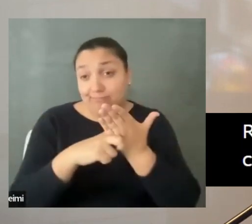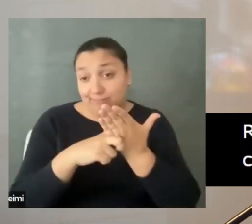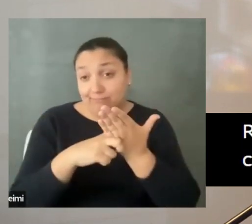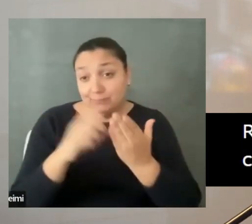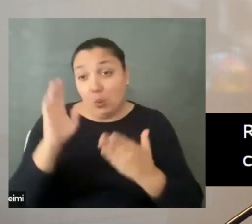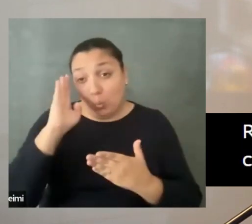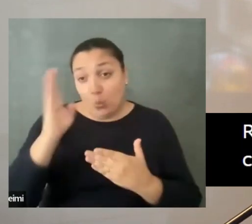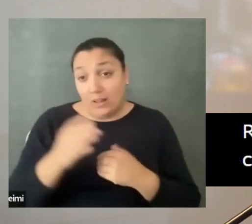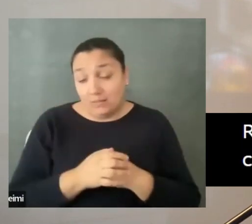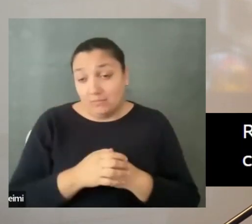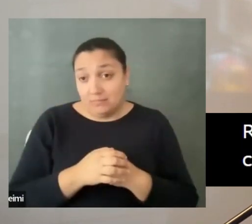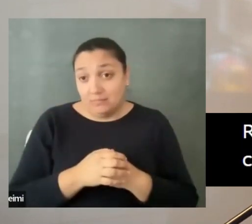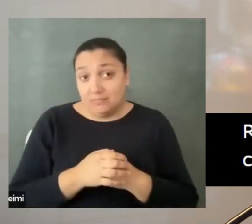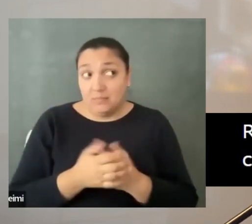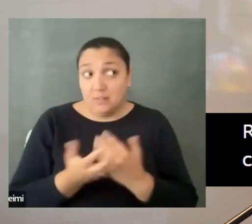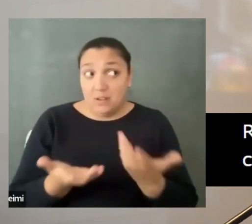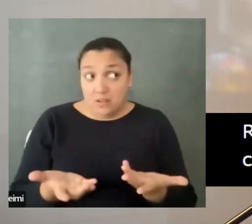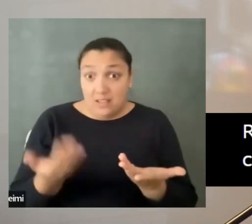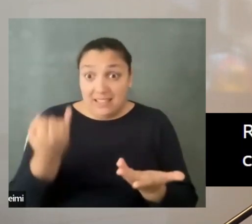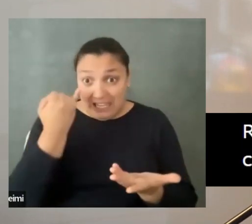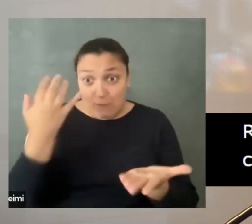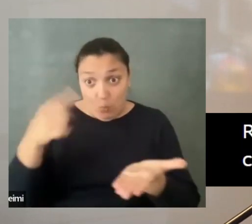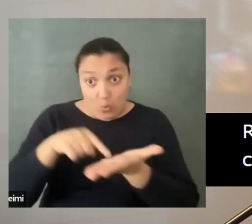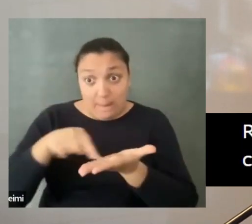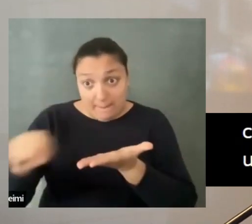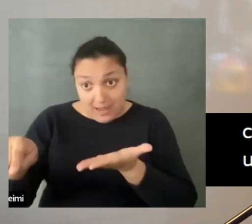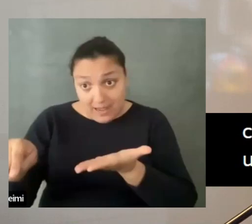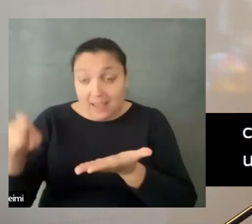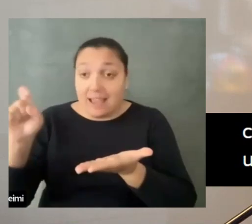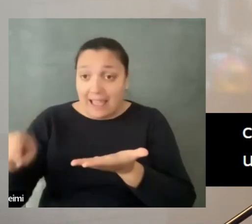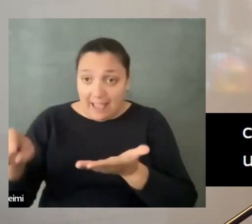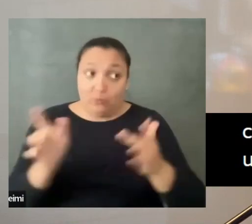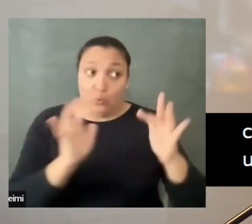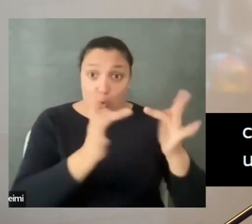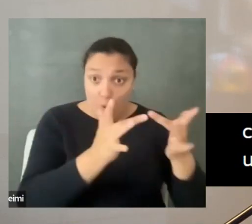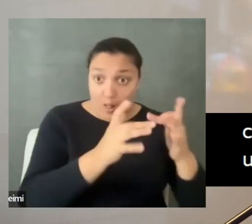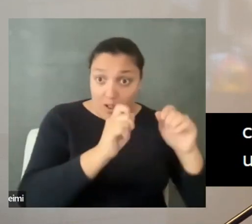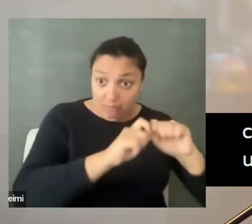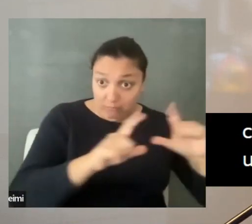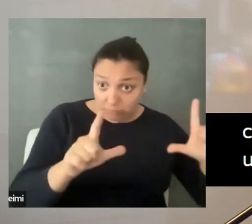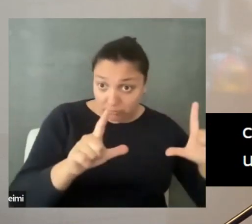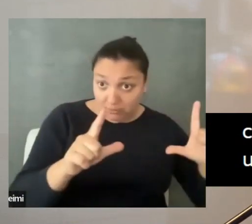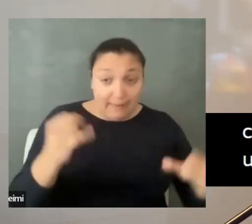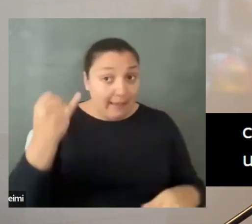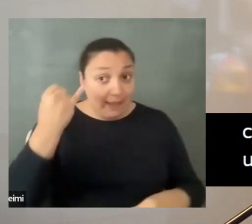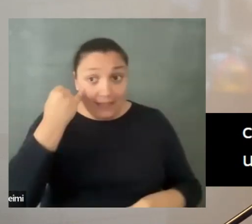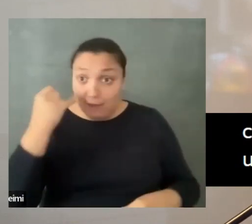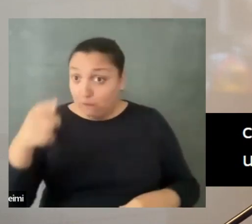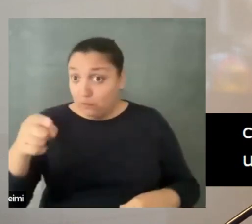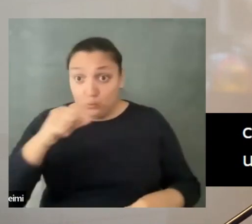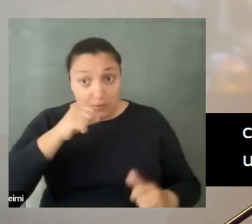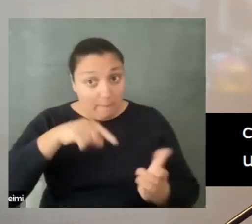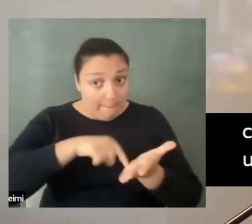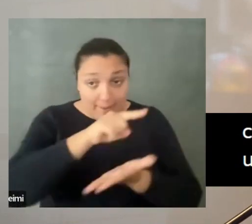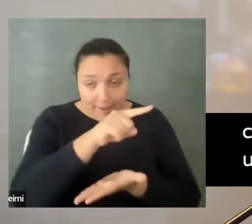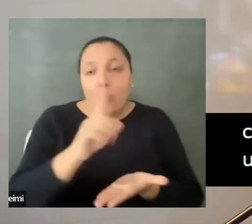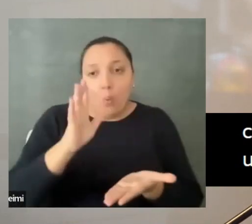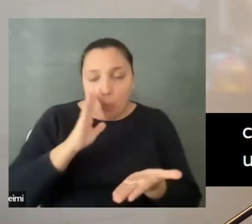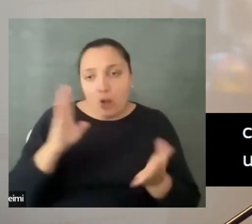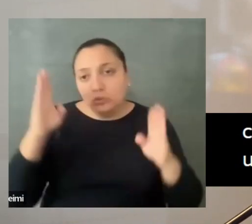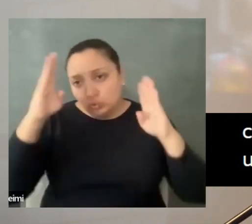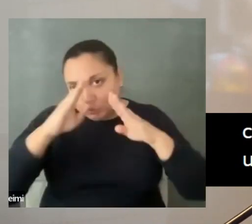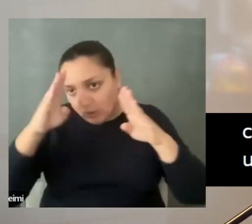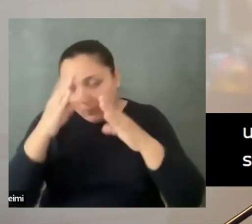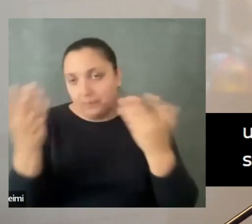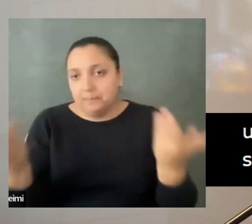to go online. So if you don't have it, you end up in trouble. So we are have an opportunity to turn